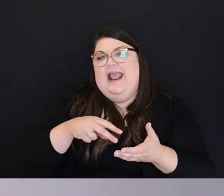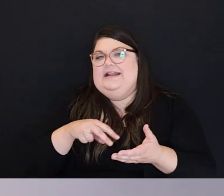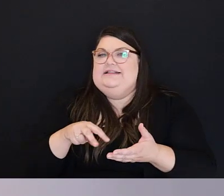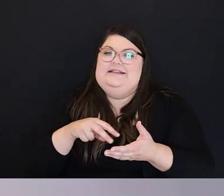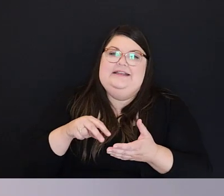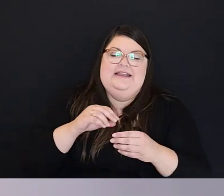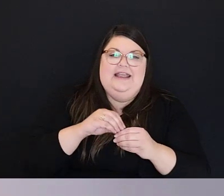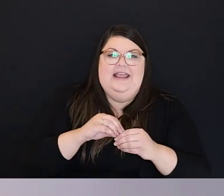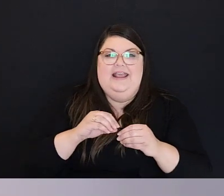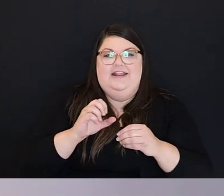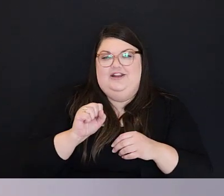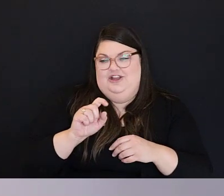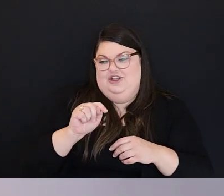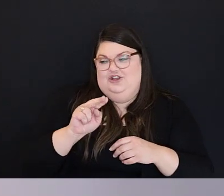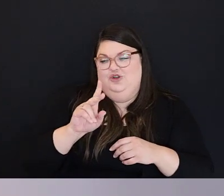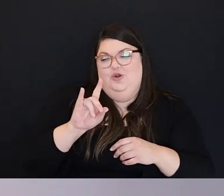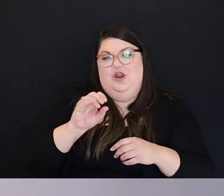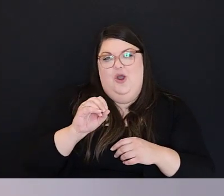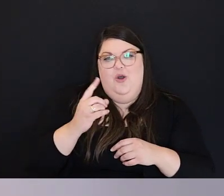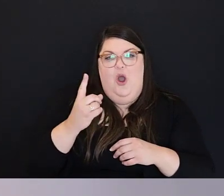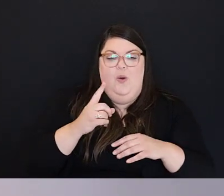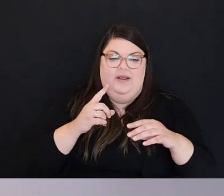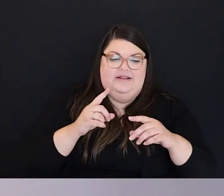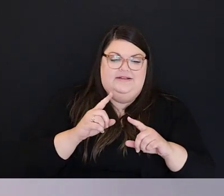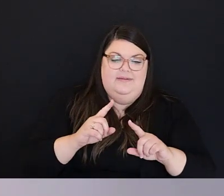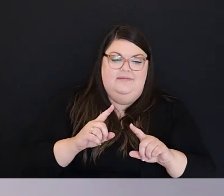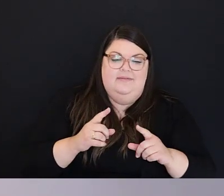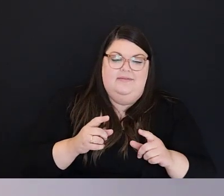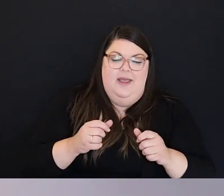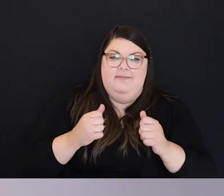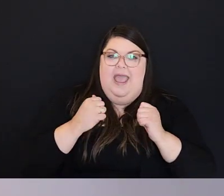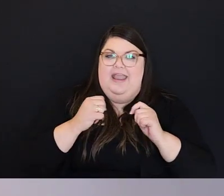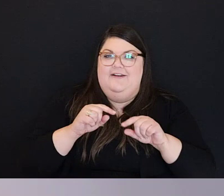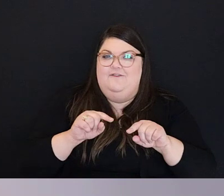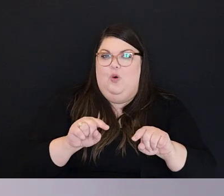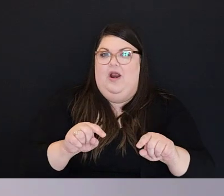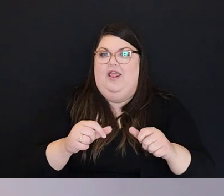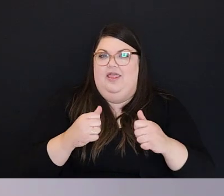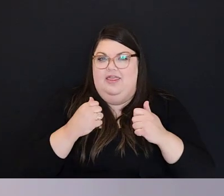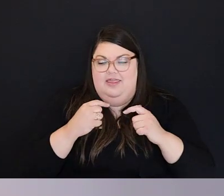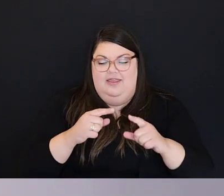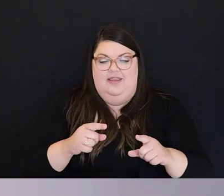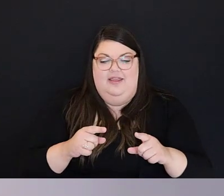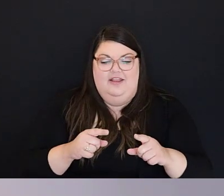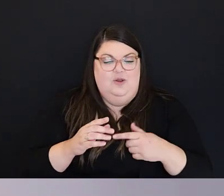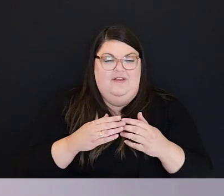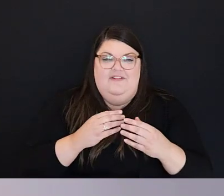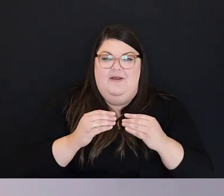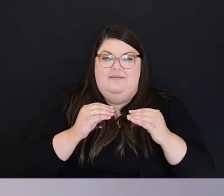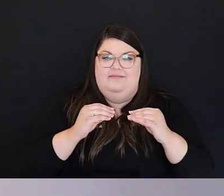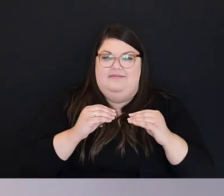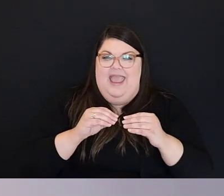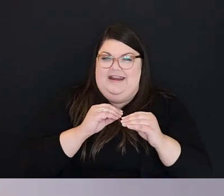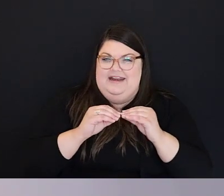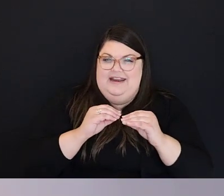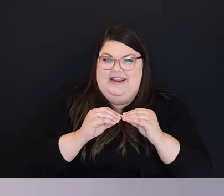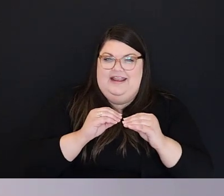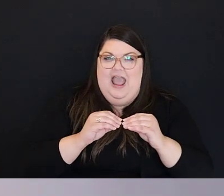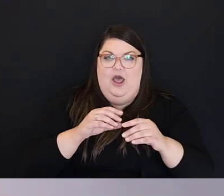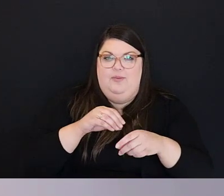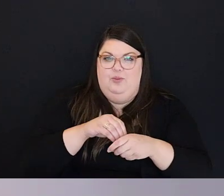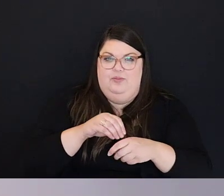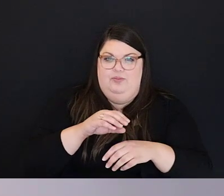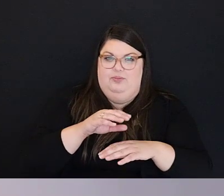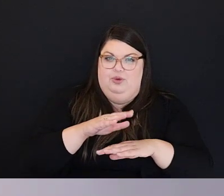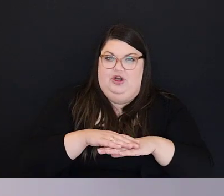the studio, and there's always this backing and forthing. So often, even if I'm editing like on my laptop, I'll put it like on a